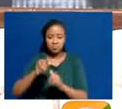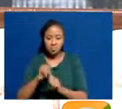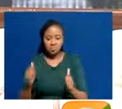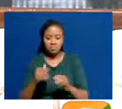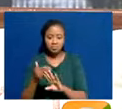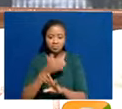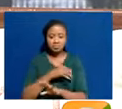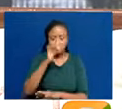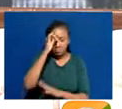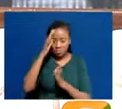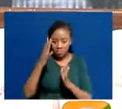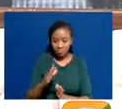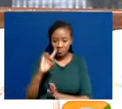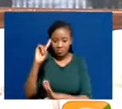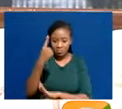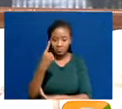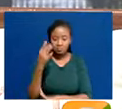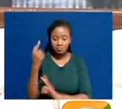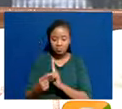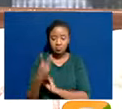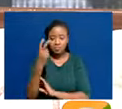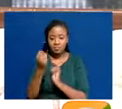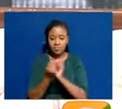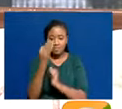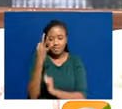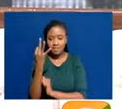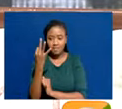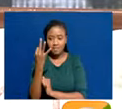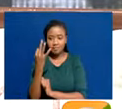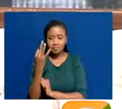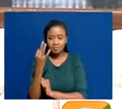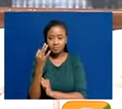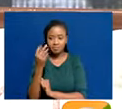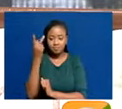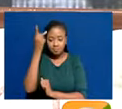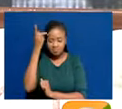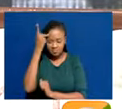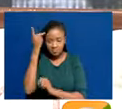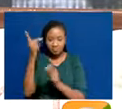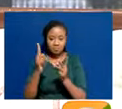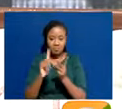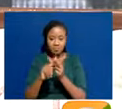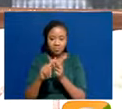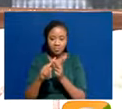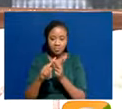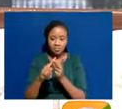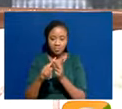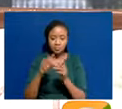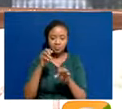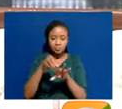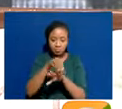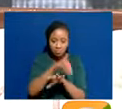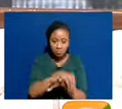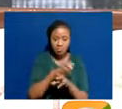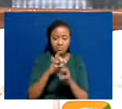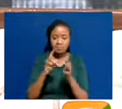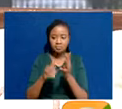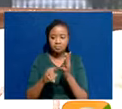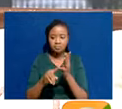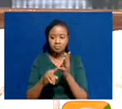the first governor of Nairobi, 2013, Dr. Kidero was governor. Yeah. Then Sonko became governor.